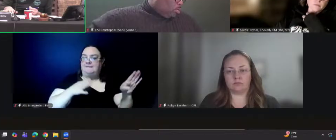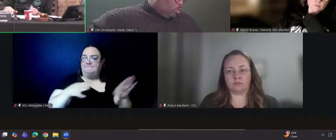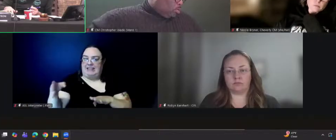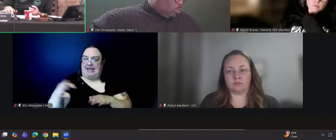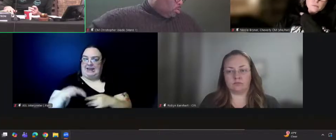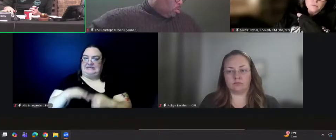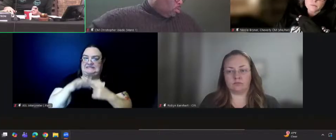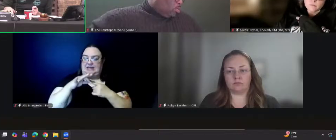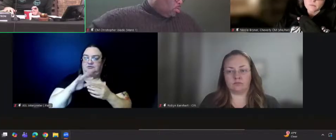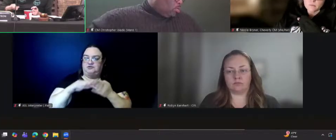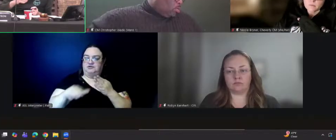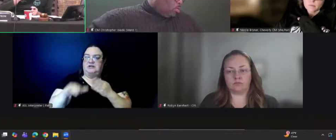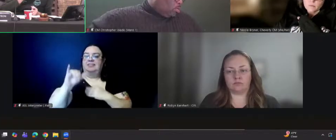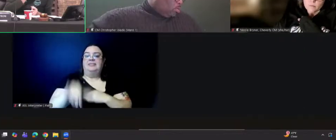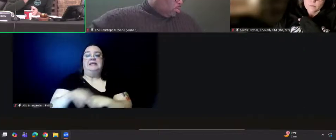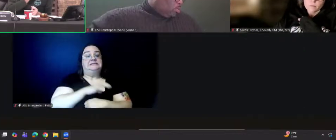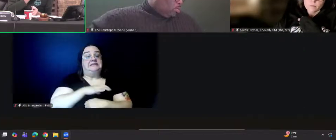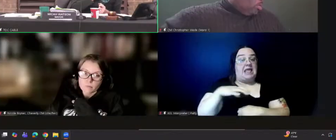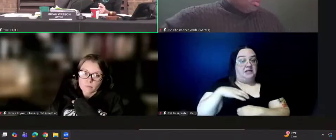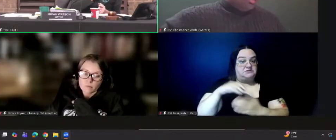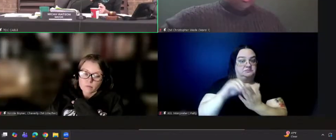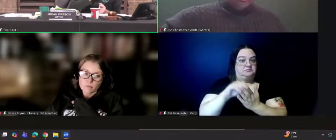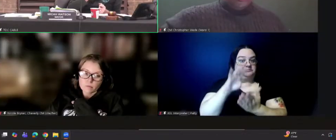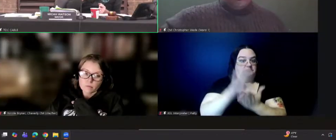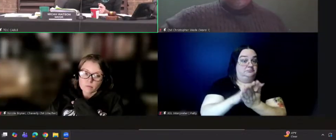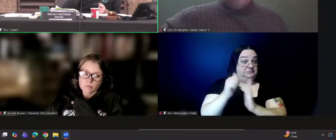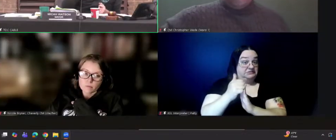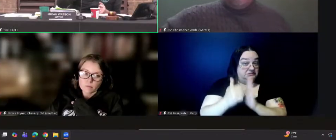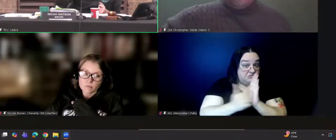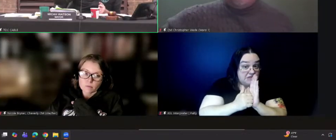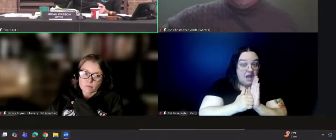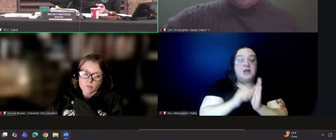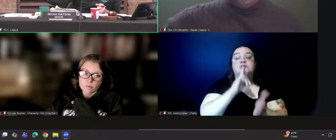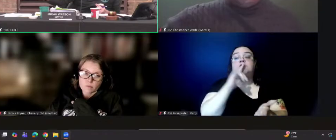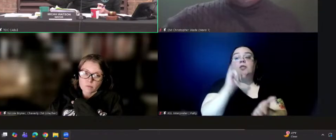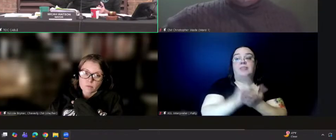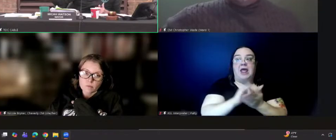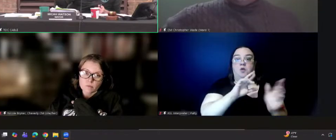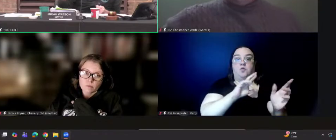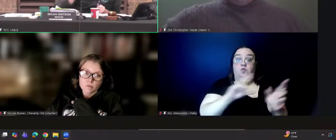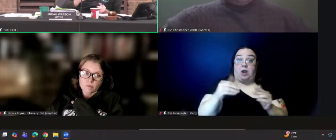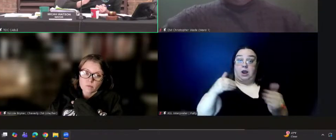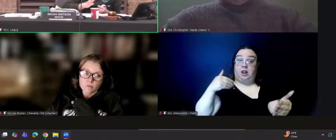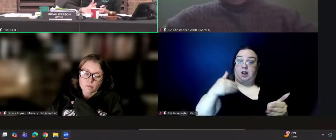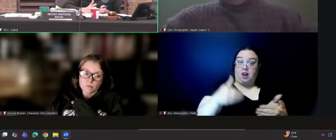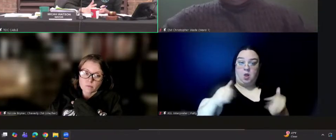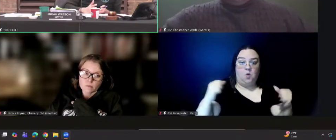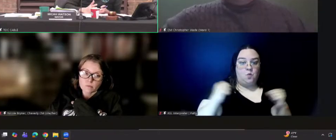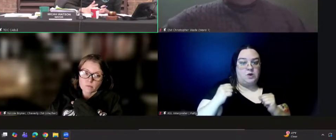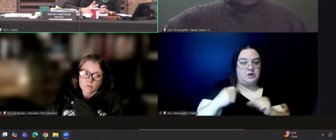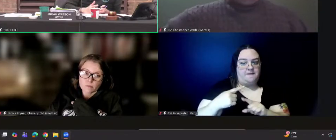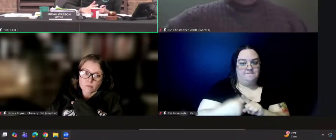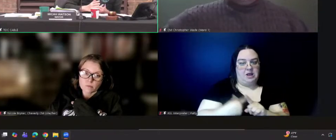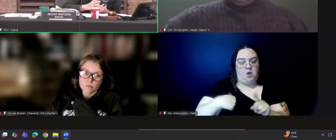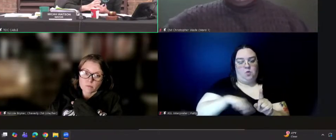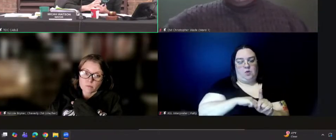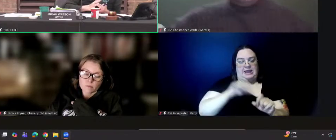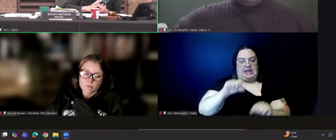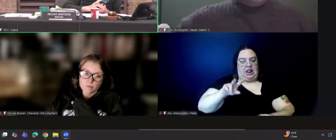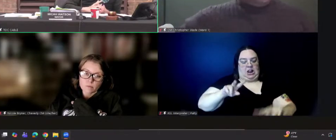This was put on the agenda so that heading into the winter months, we can take a look at